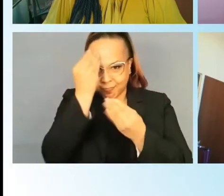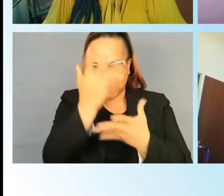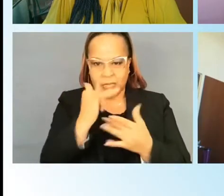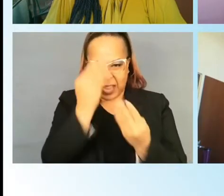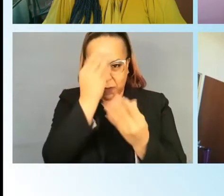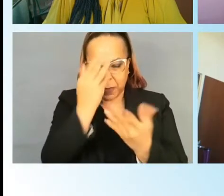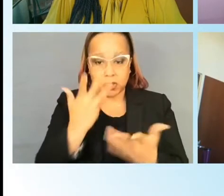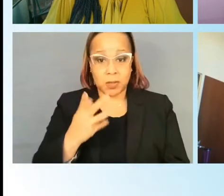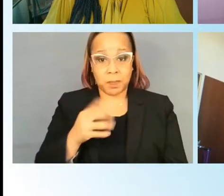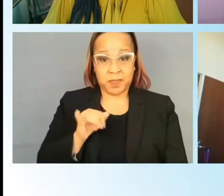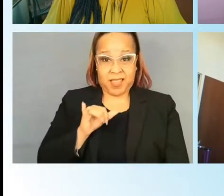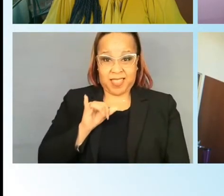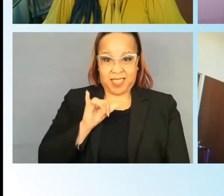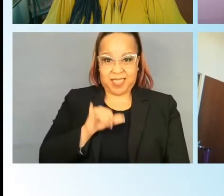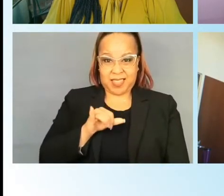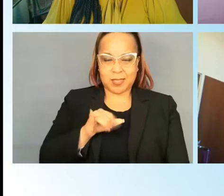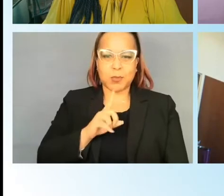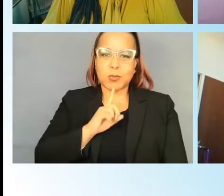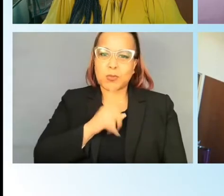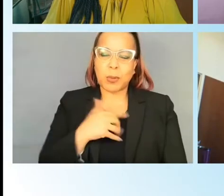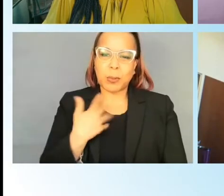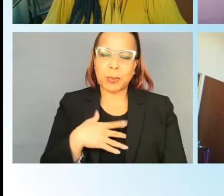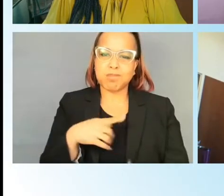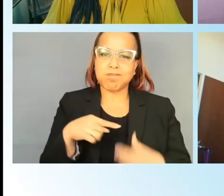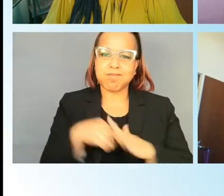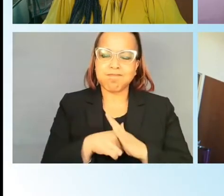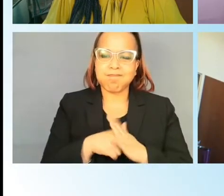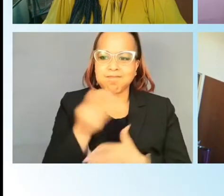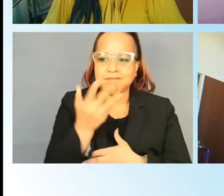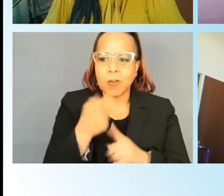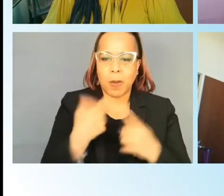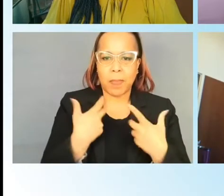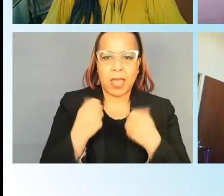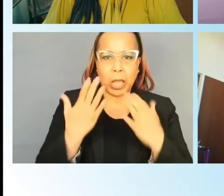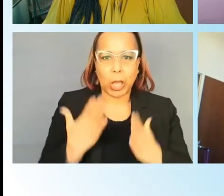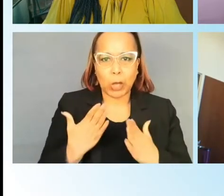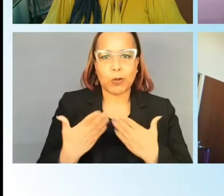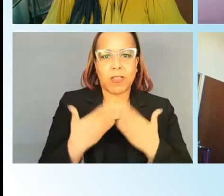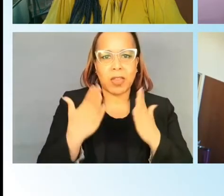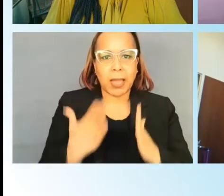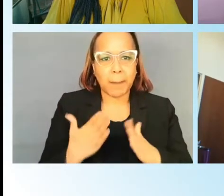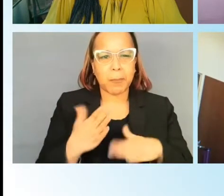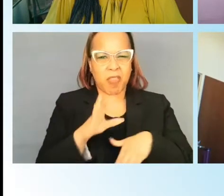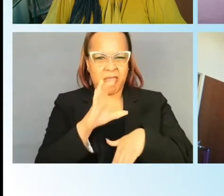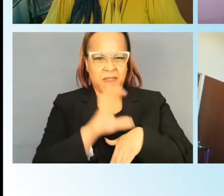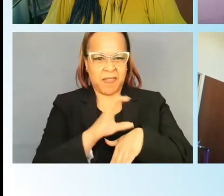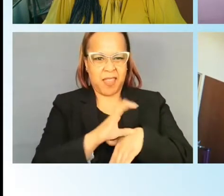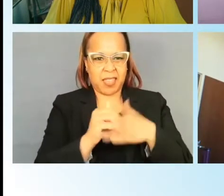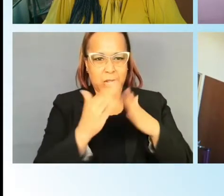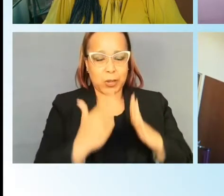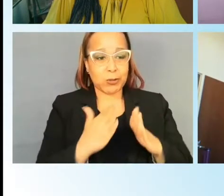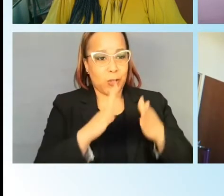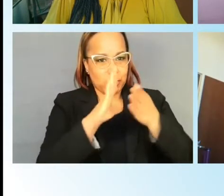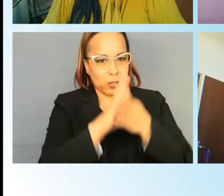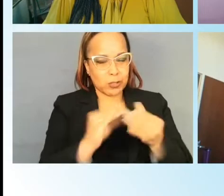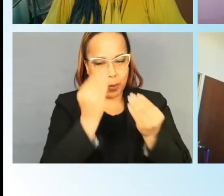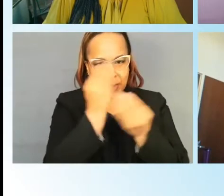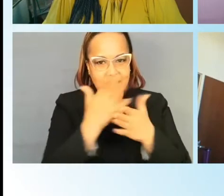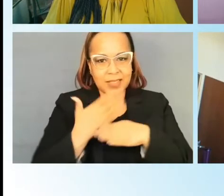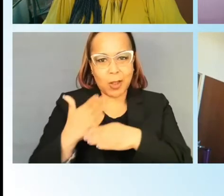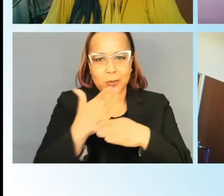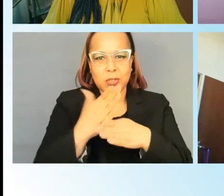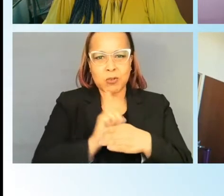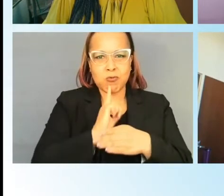this series was really profound to hear from the healers, the neighbors, the faith leaders, the storytellers, and to really like